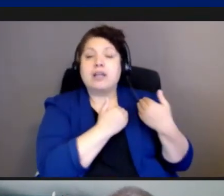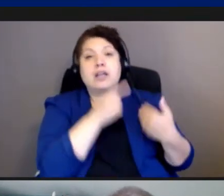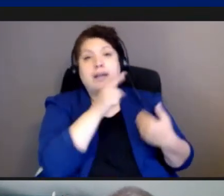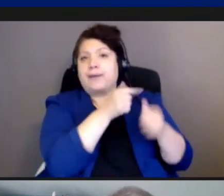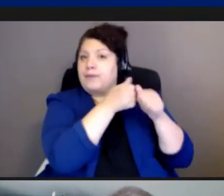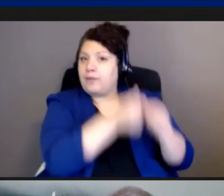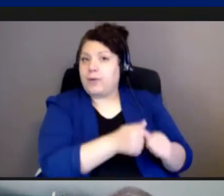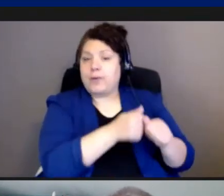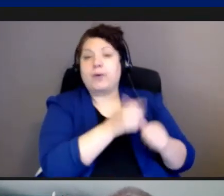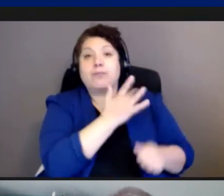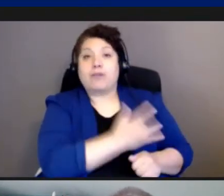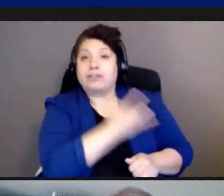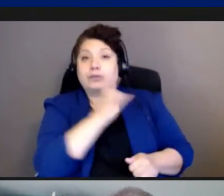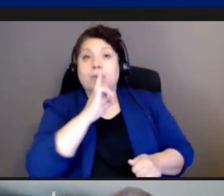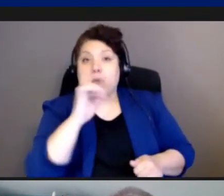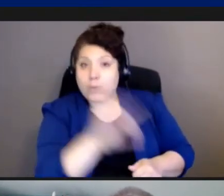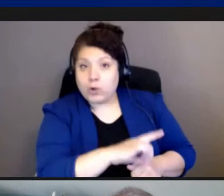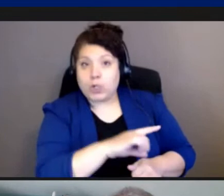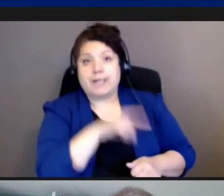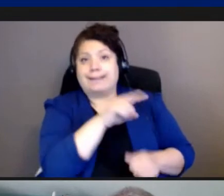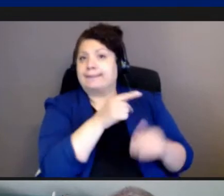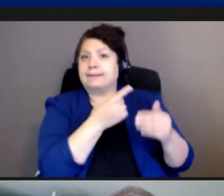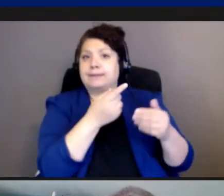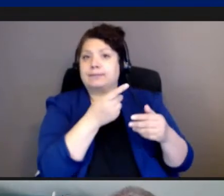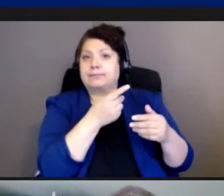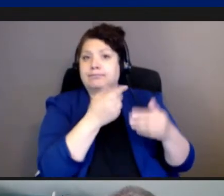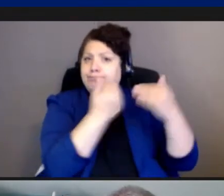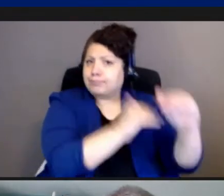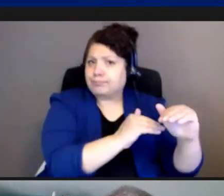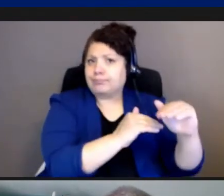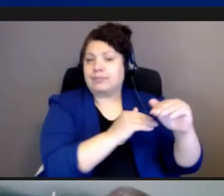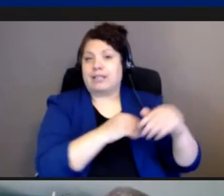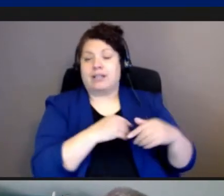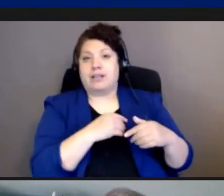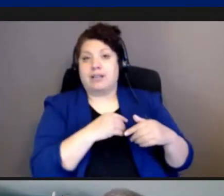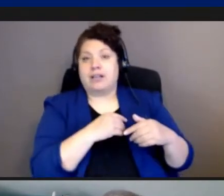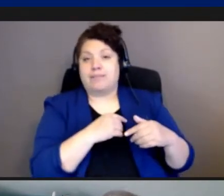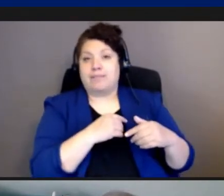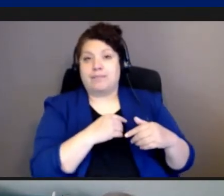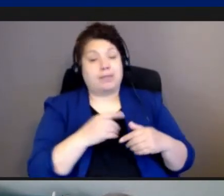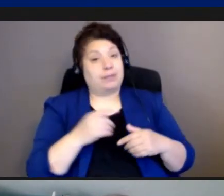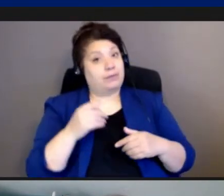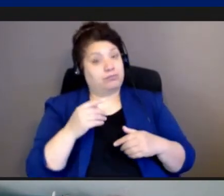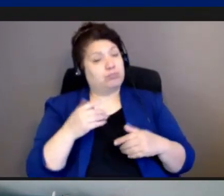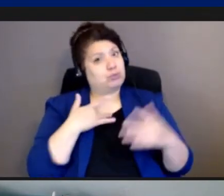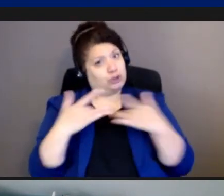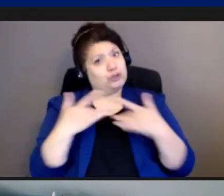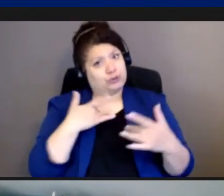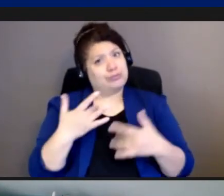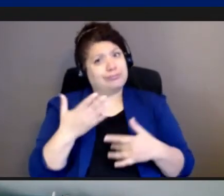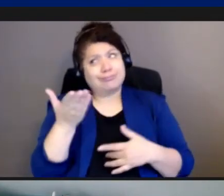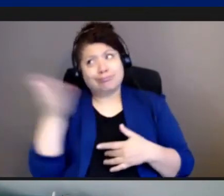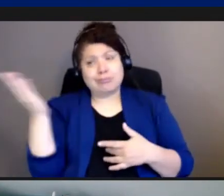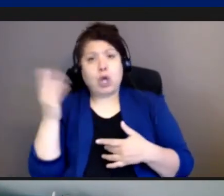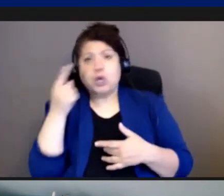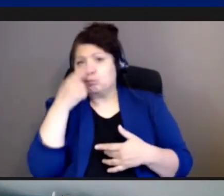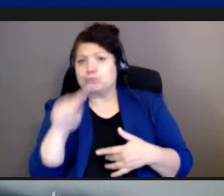provincial orders and regulations. It's concerning, though, that people would be having a large party.